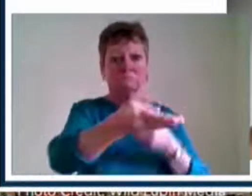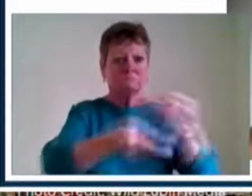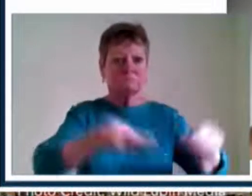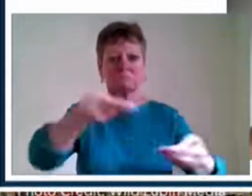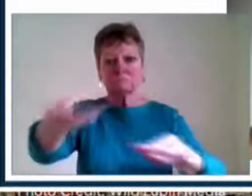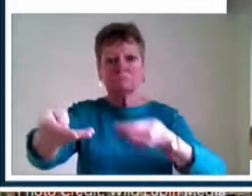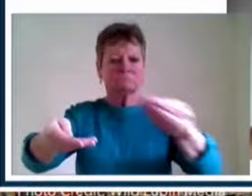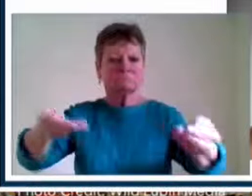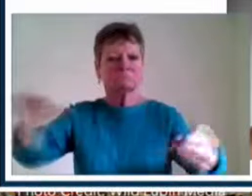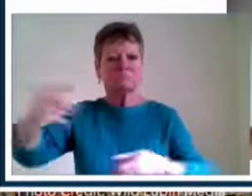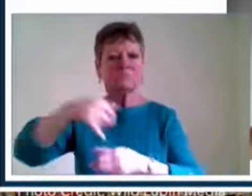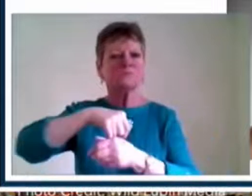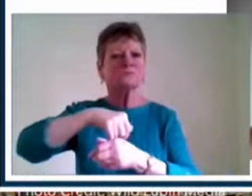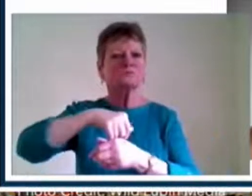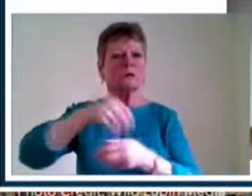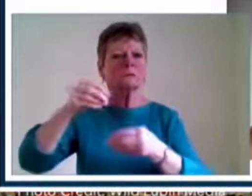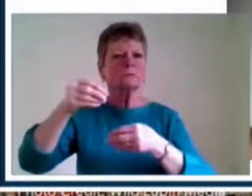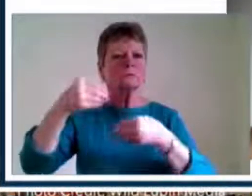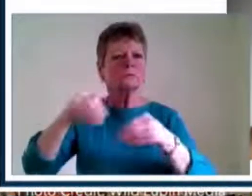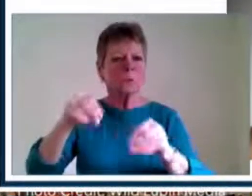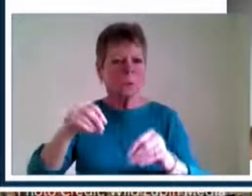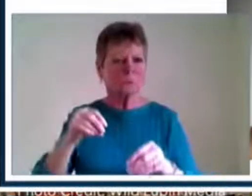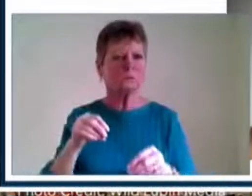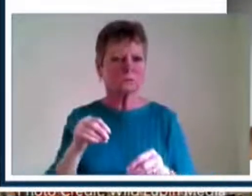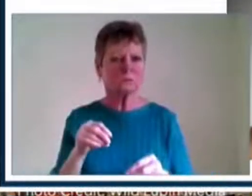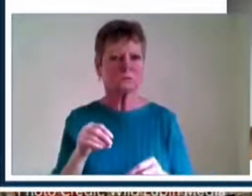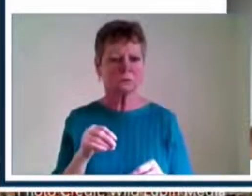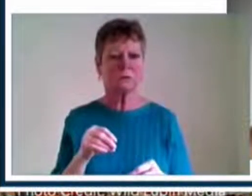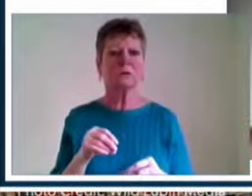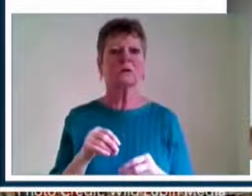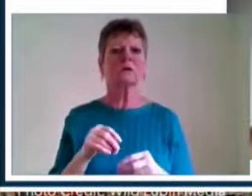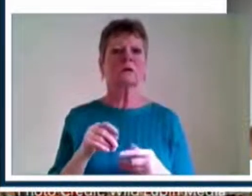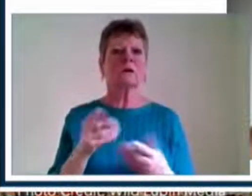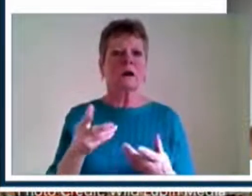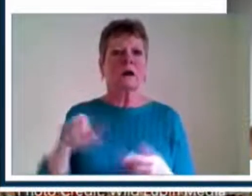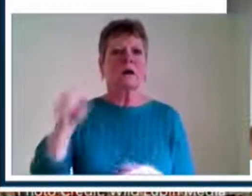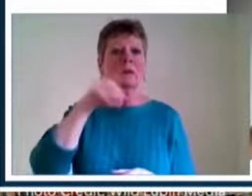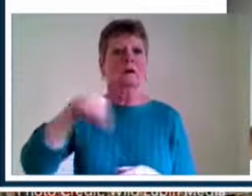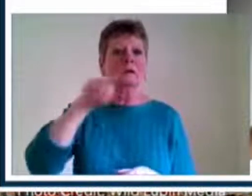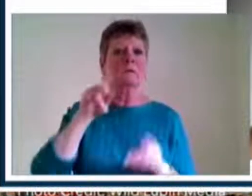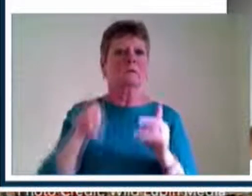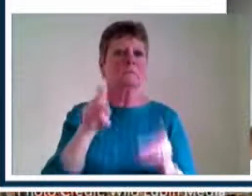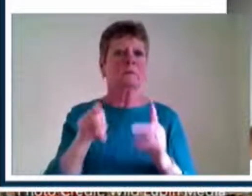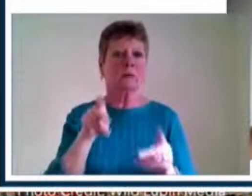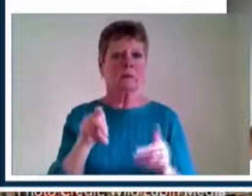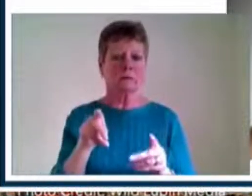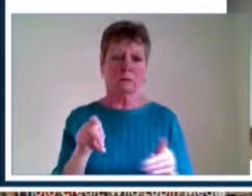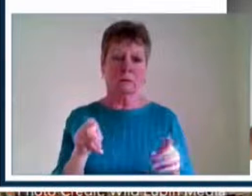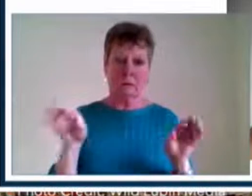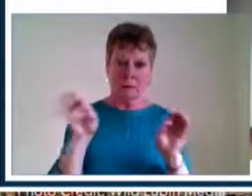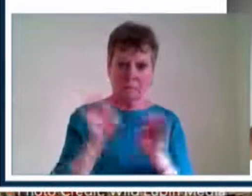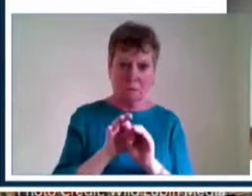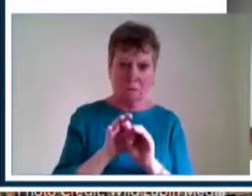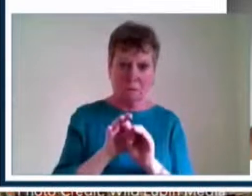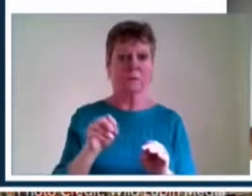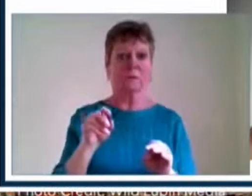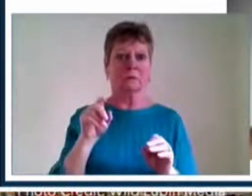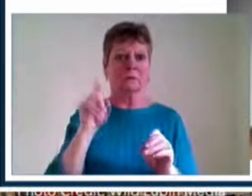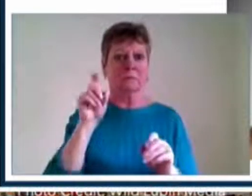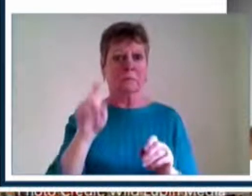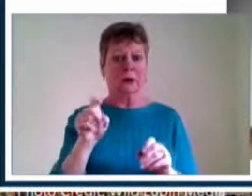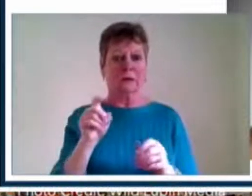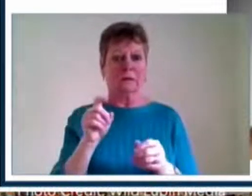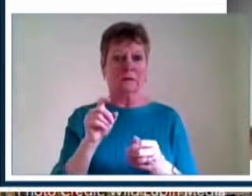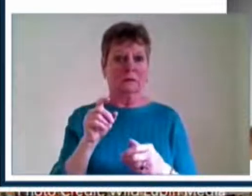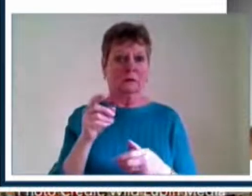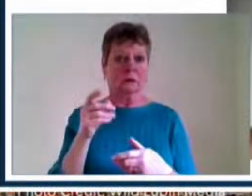pharmacies, and then having Nova Scotians, it's important, people have to be very early on within the first 5 days